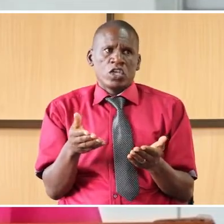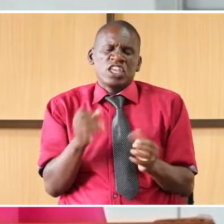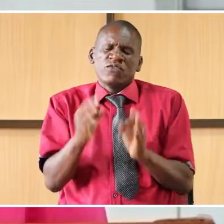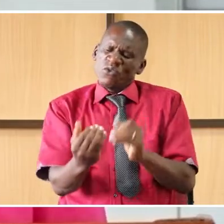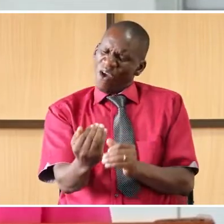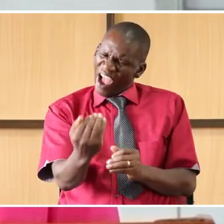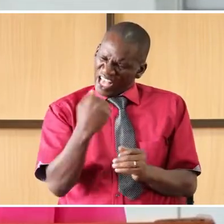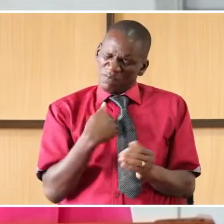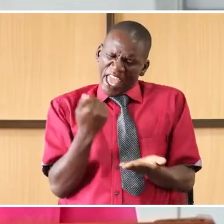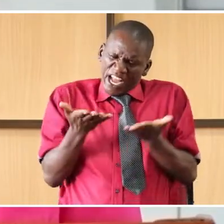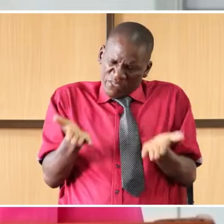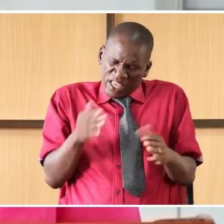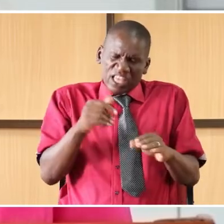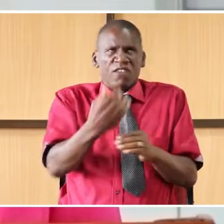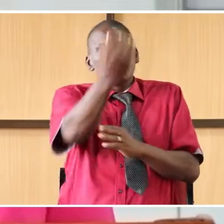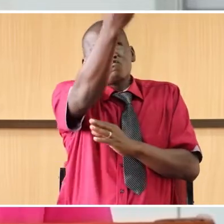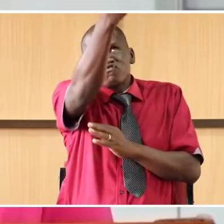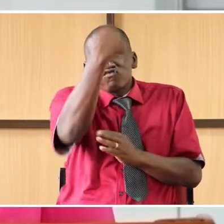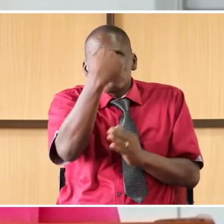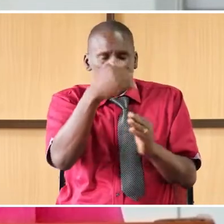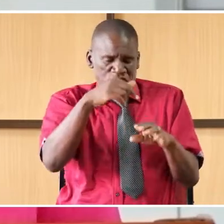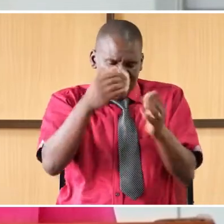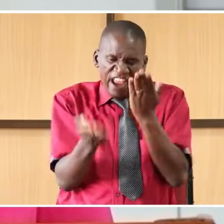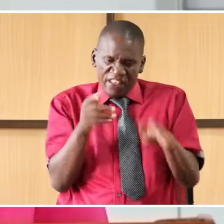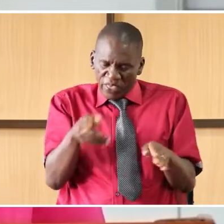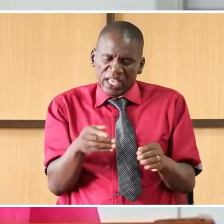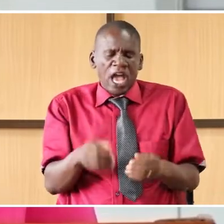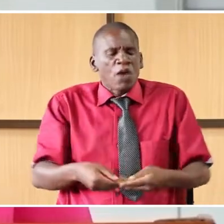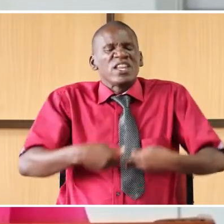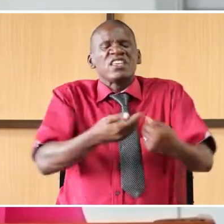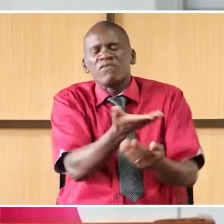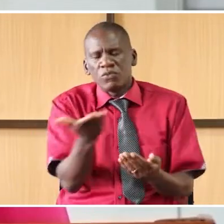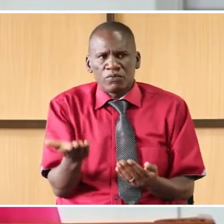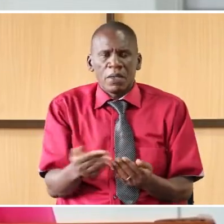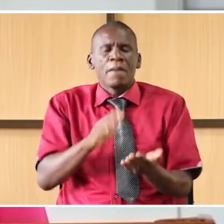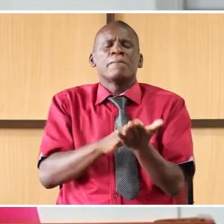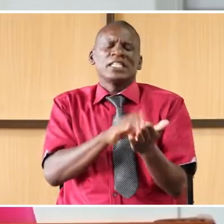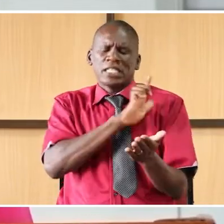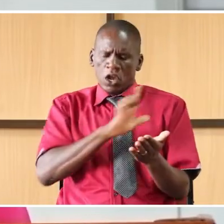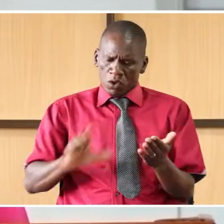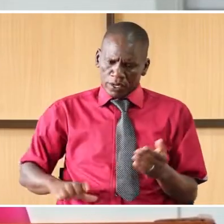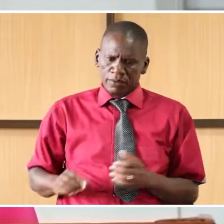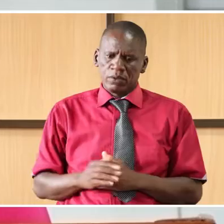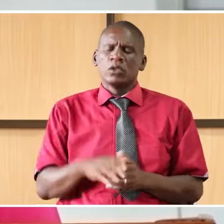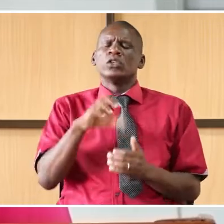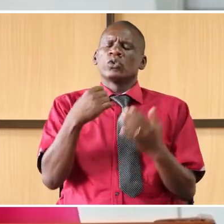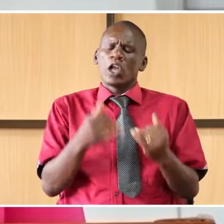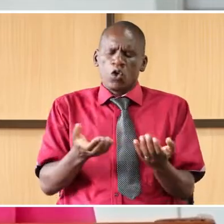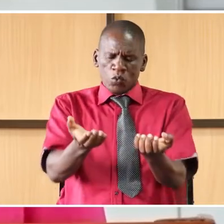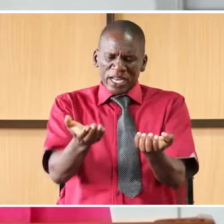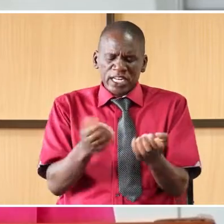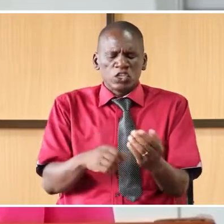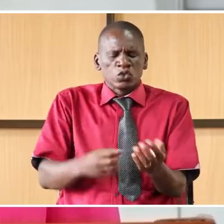name. Ask and it shall be done to you that your joy may be full. Praise the Lord. So we need